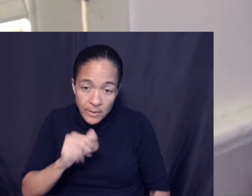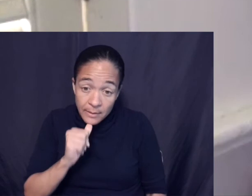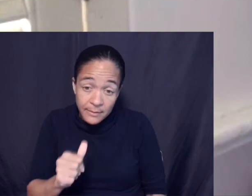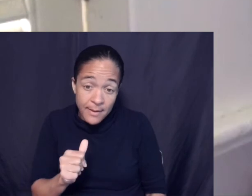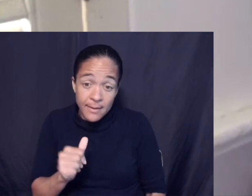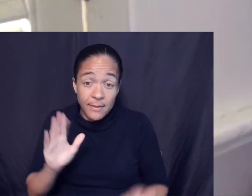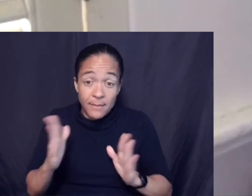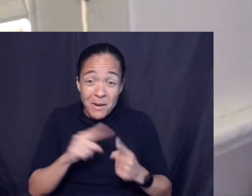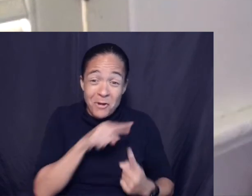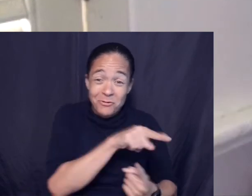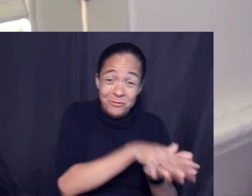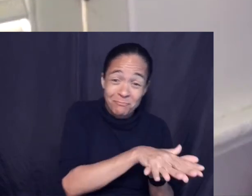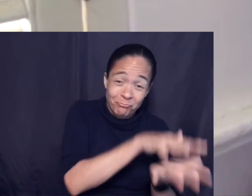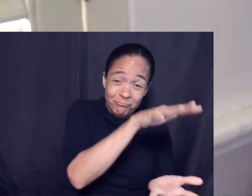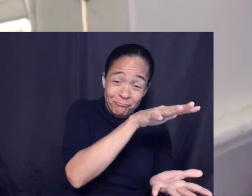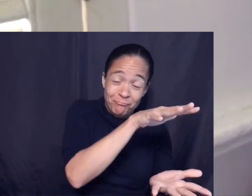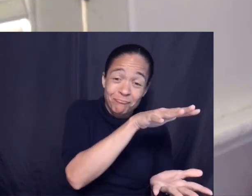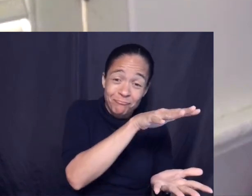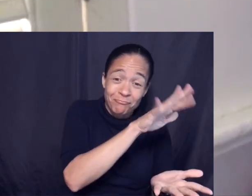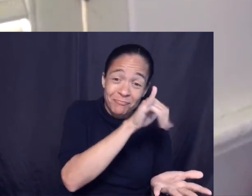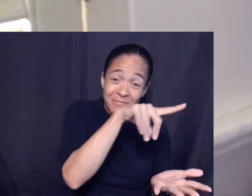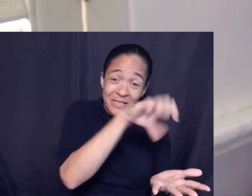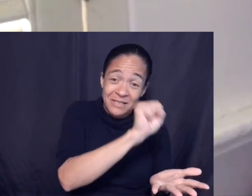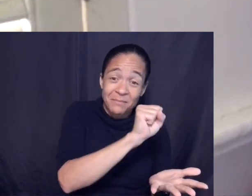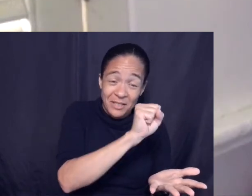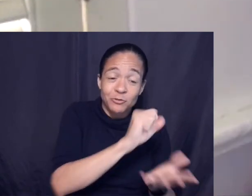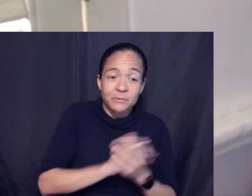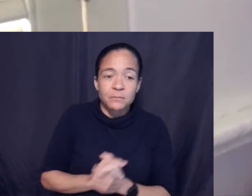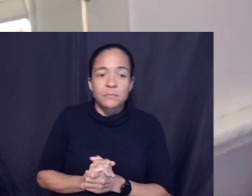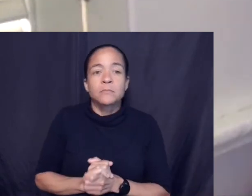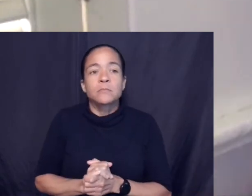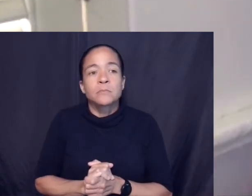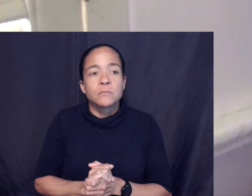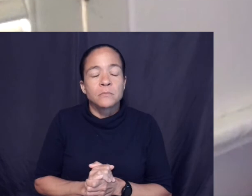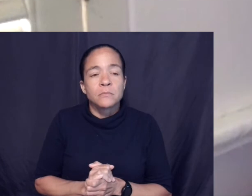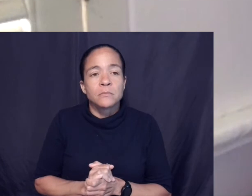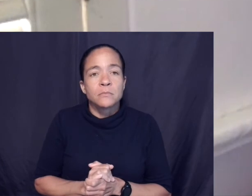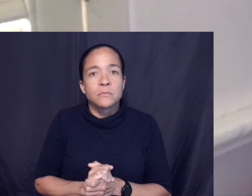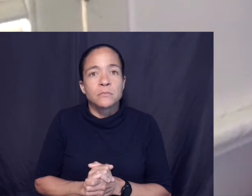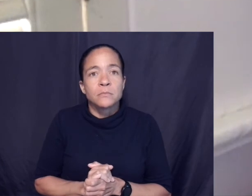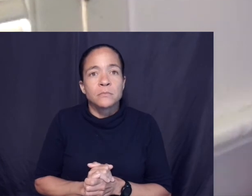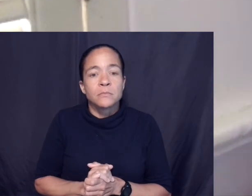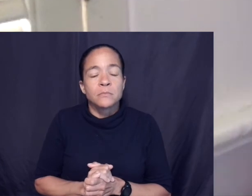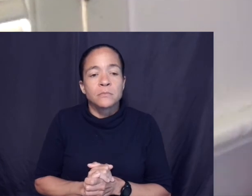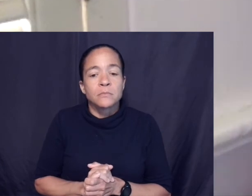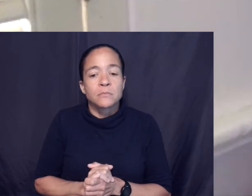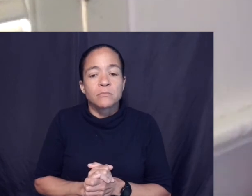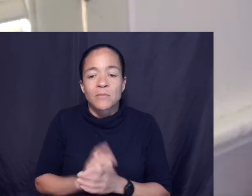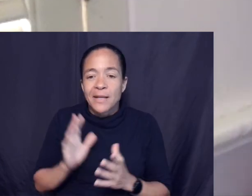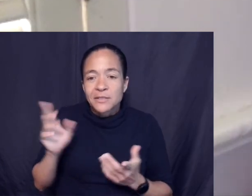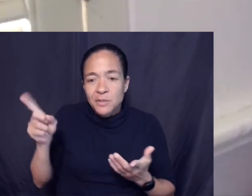really not that expensive to have a CMV test when I was in the beginning of my pregnancy. So I think just not being afraid